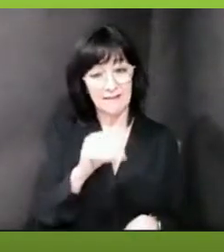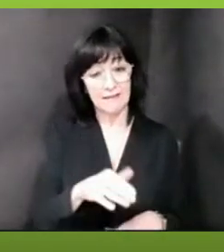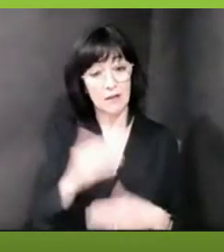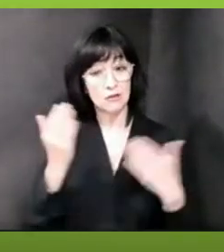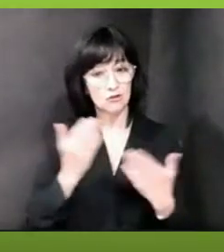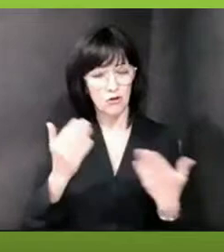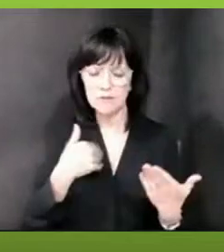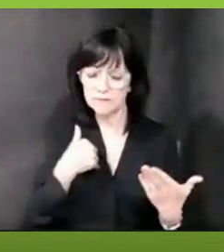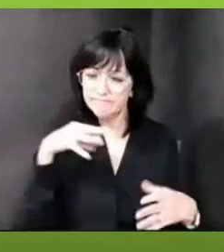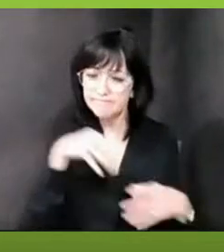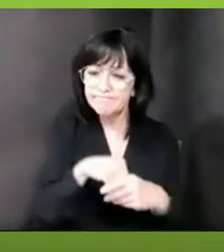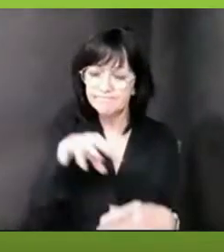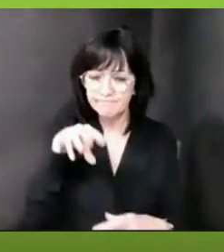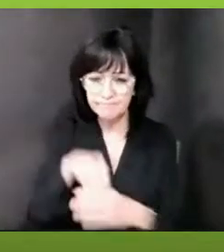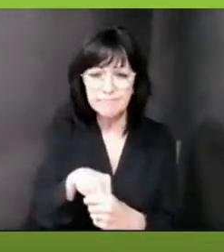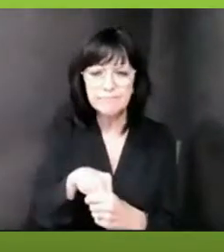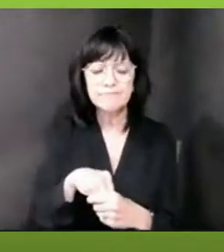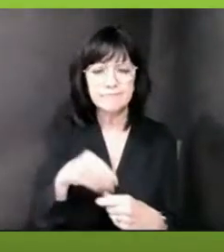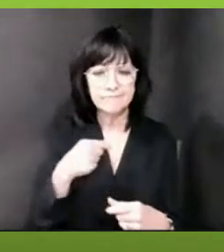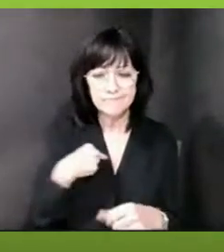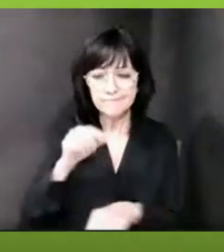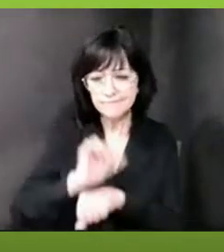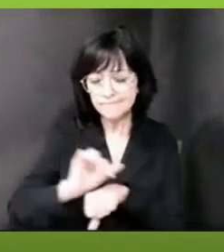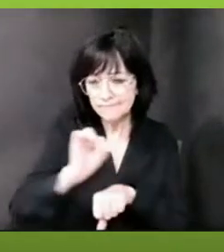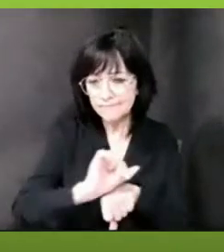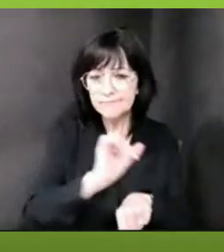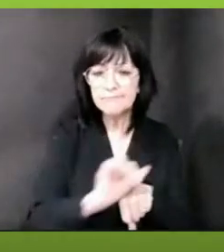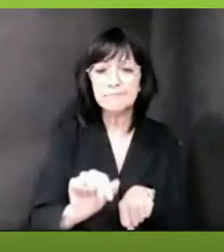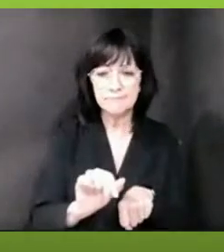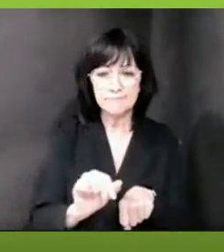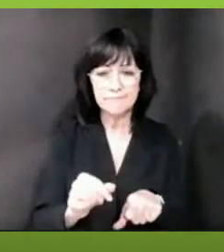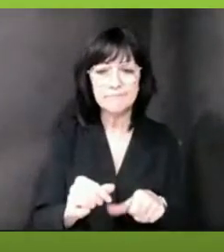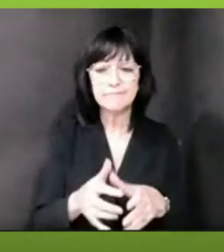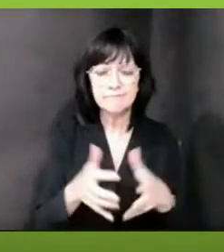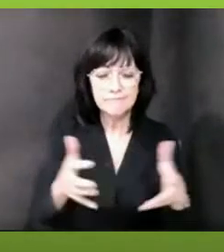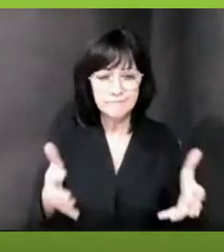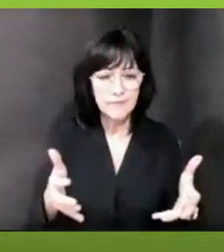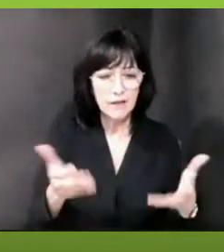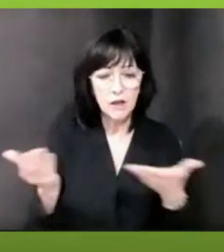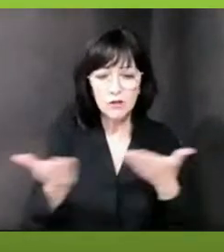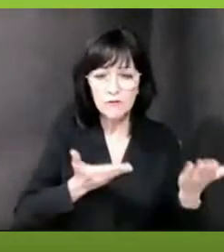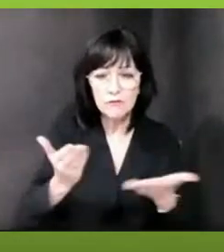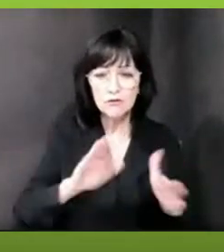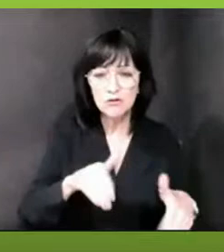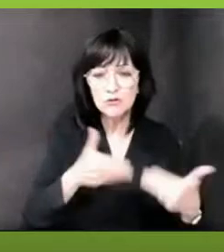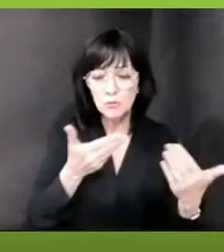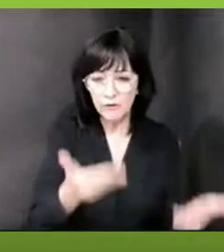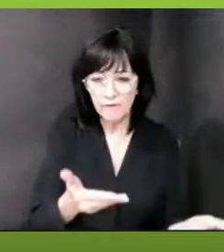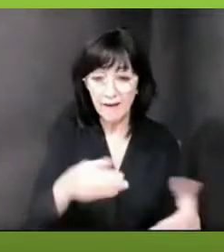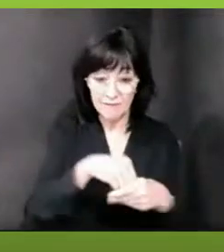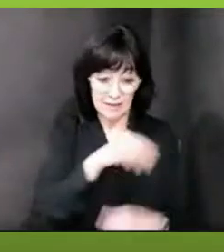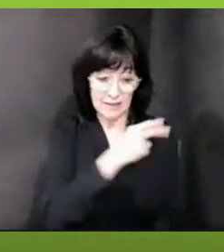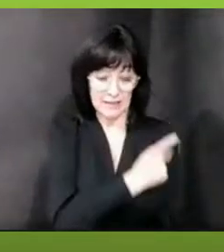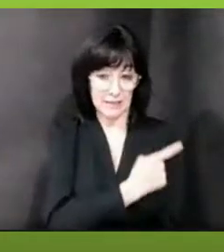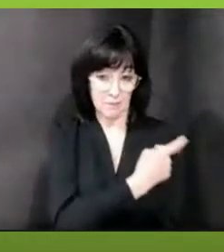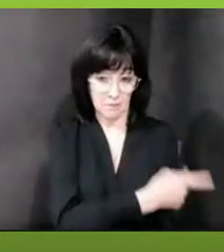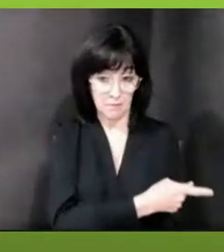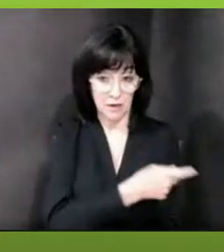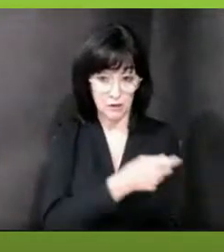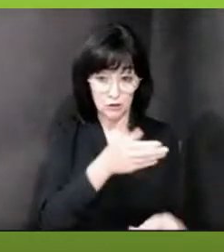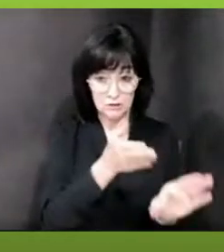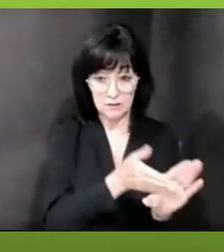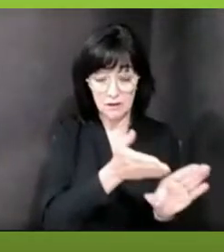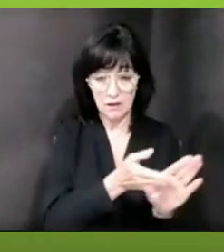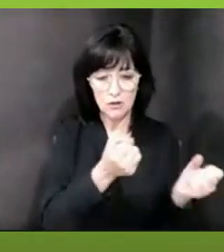great deal of time in the hospital providing inpatient psychology support and also helping with outpatient